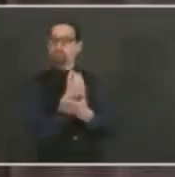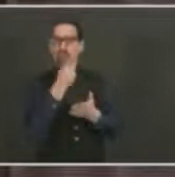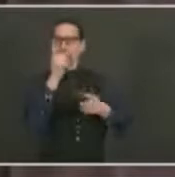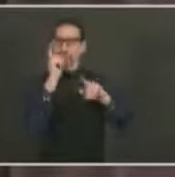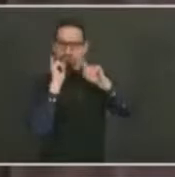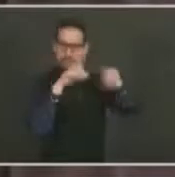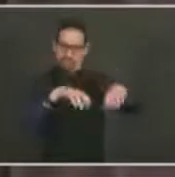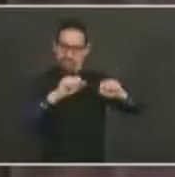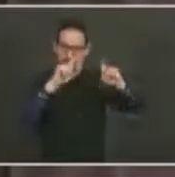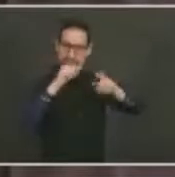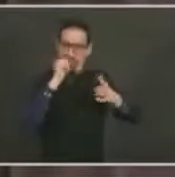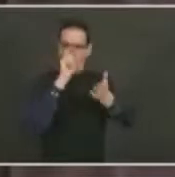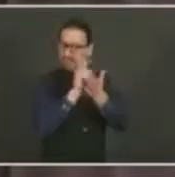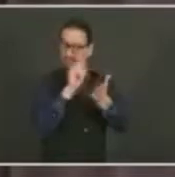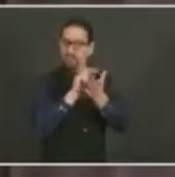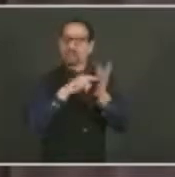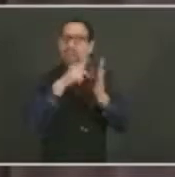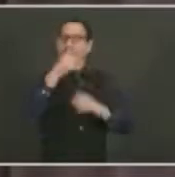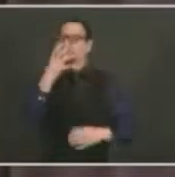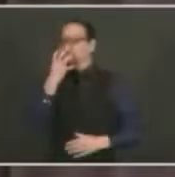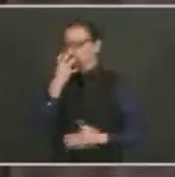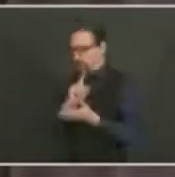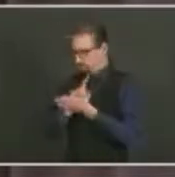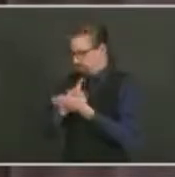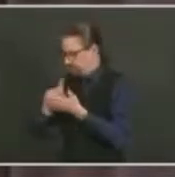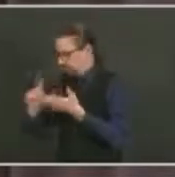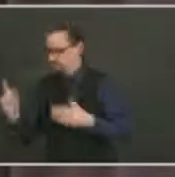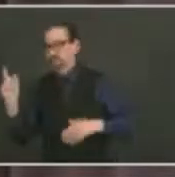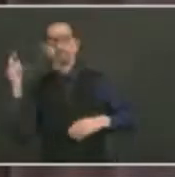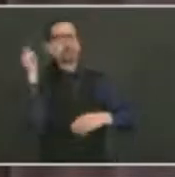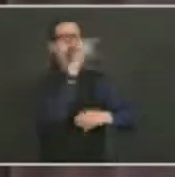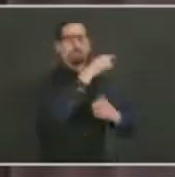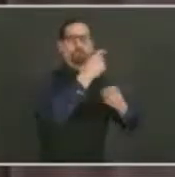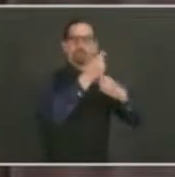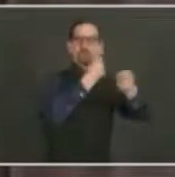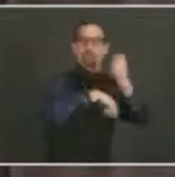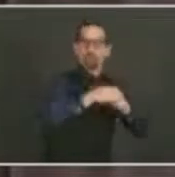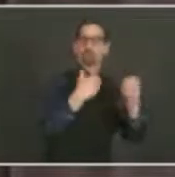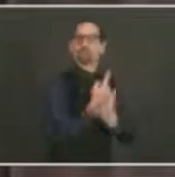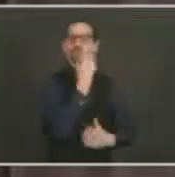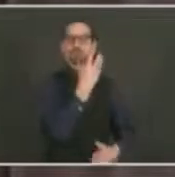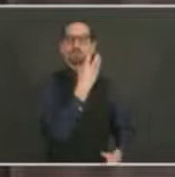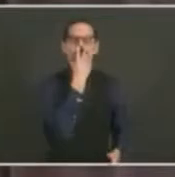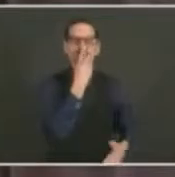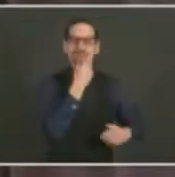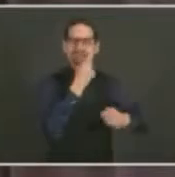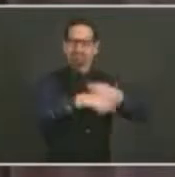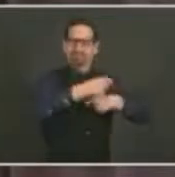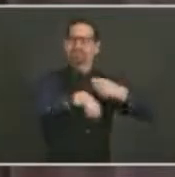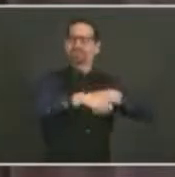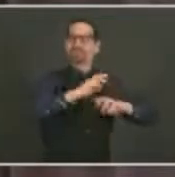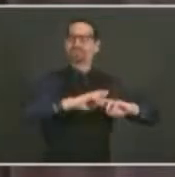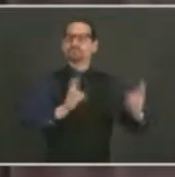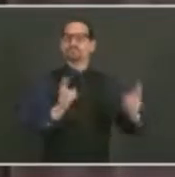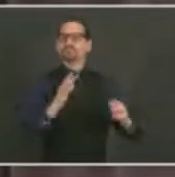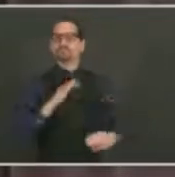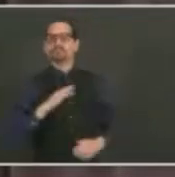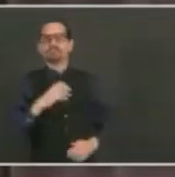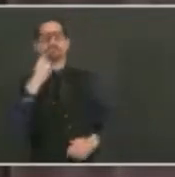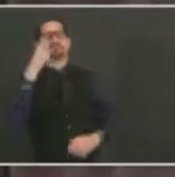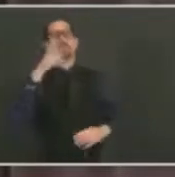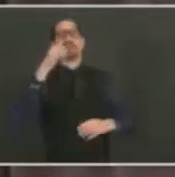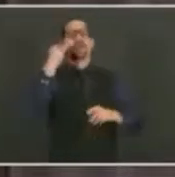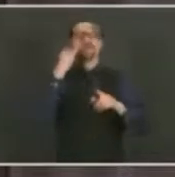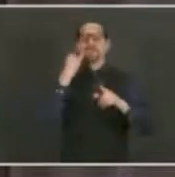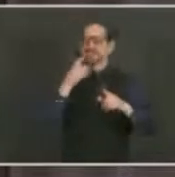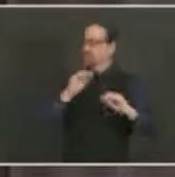when you go. If you don't have one of these masks, make sure that your cloth mask is made of a tightly